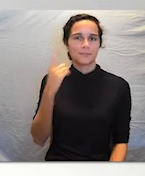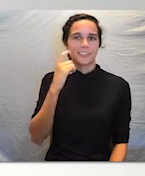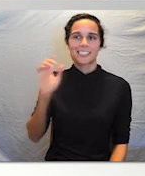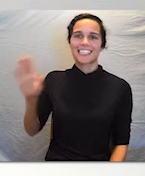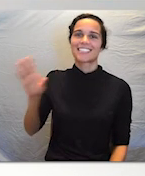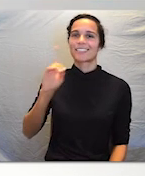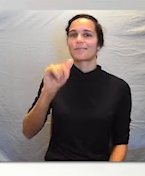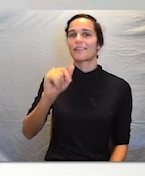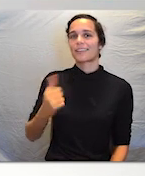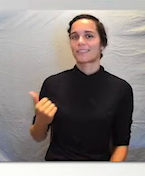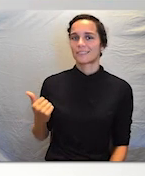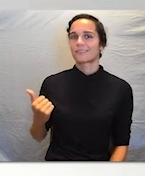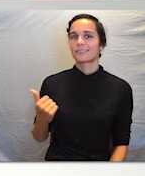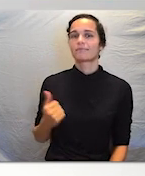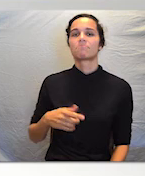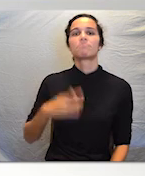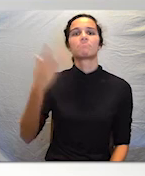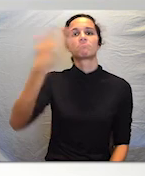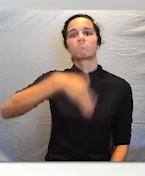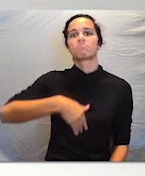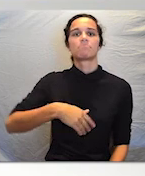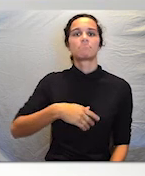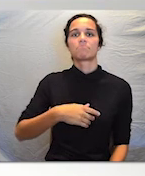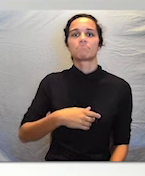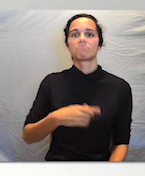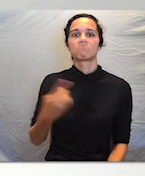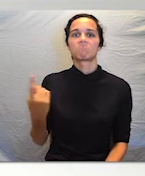disability is invisible.